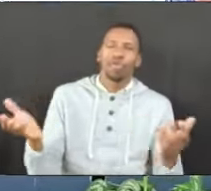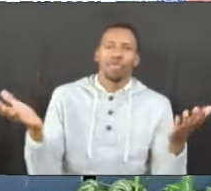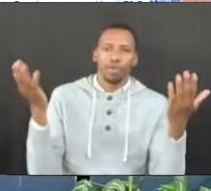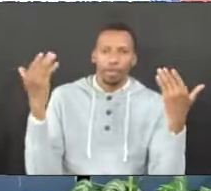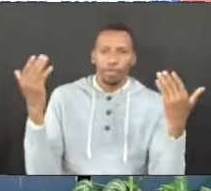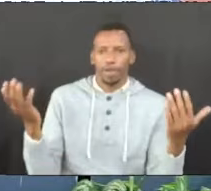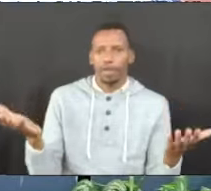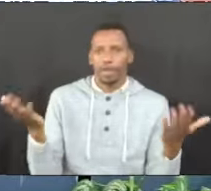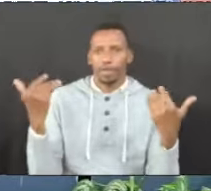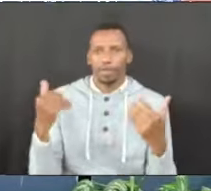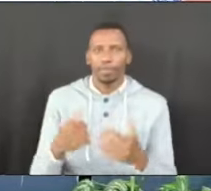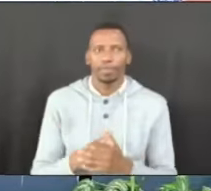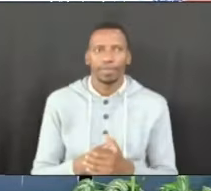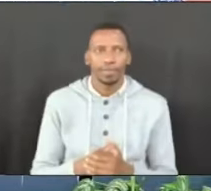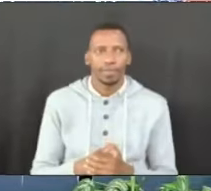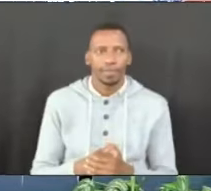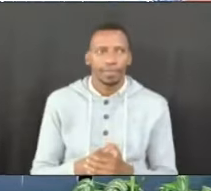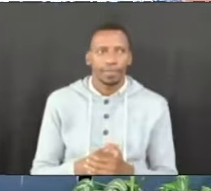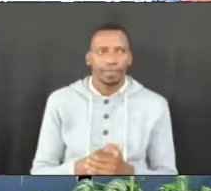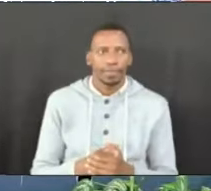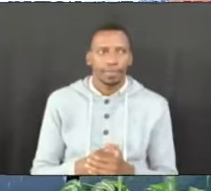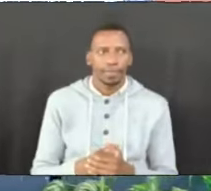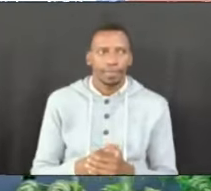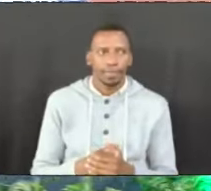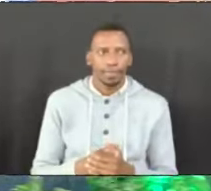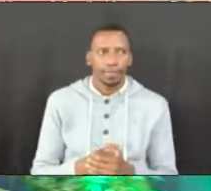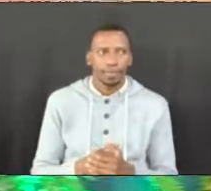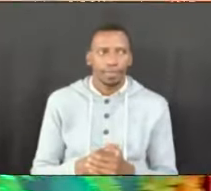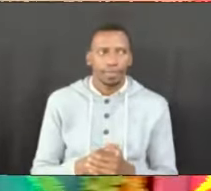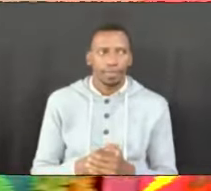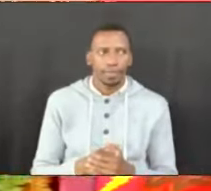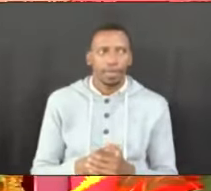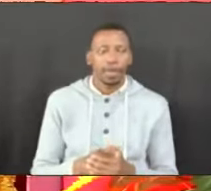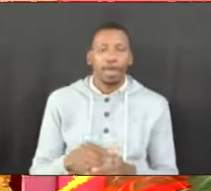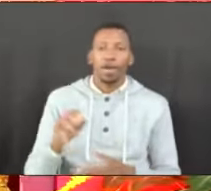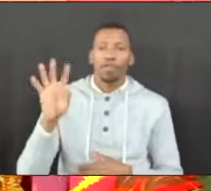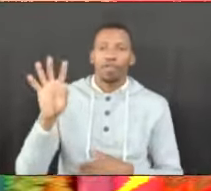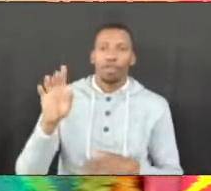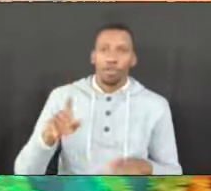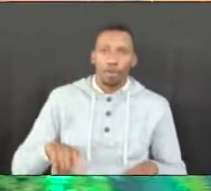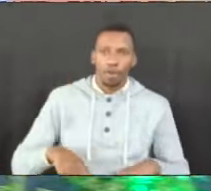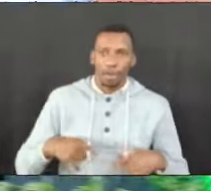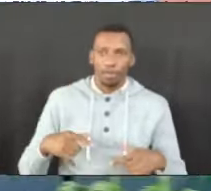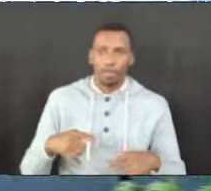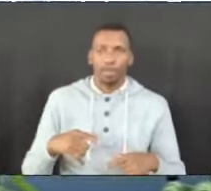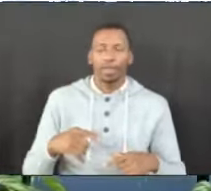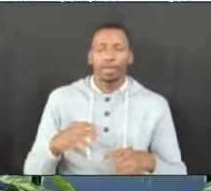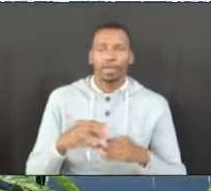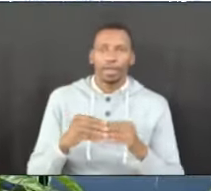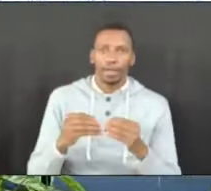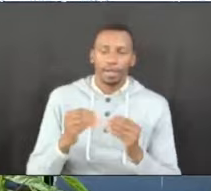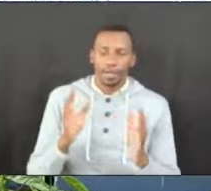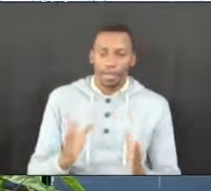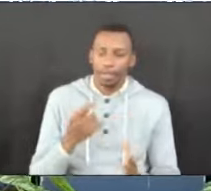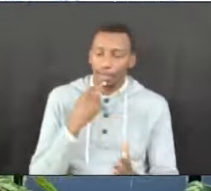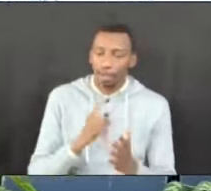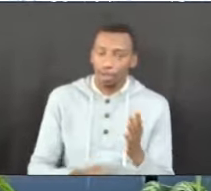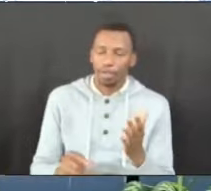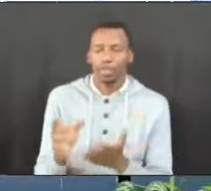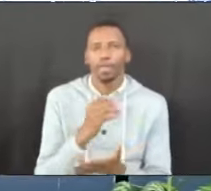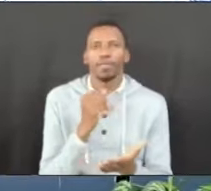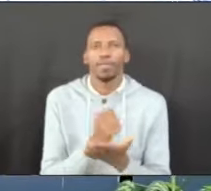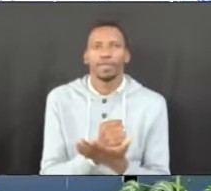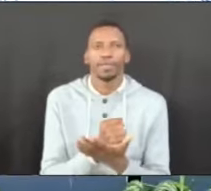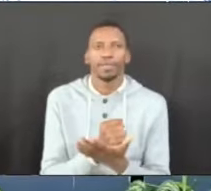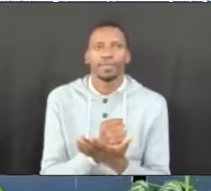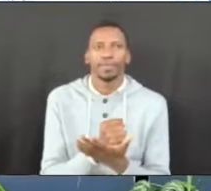You're not the one to say amen. The Bible says the four living creatures said what? Amen. Amen. And this is the kind of